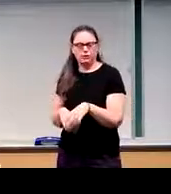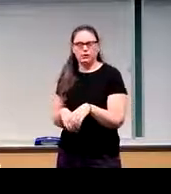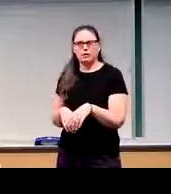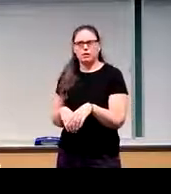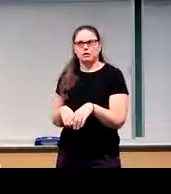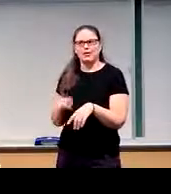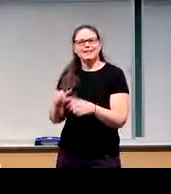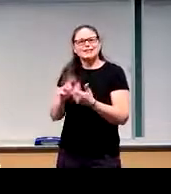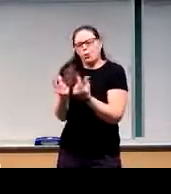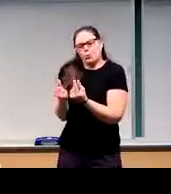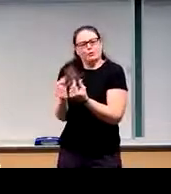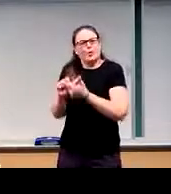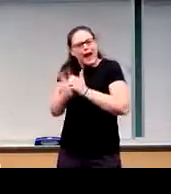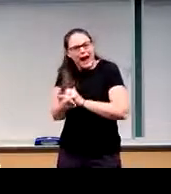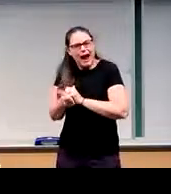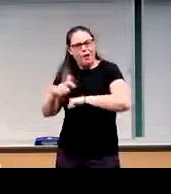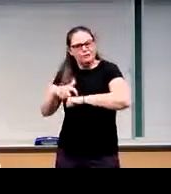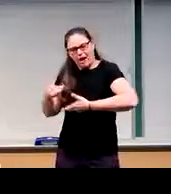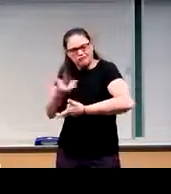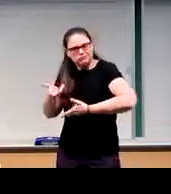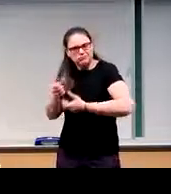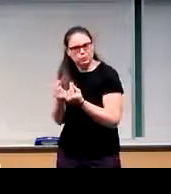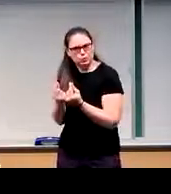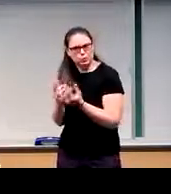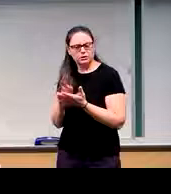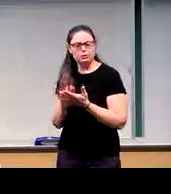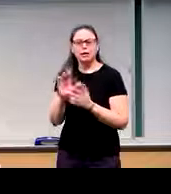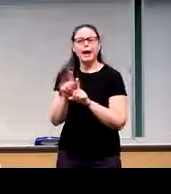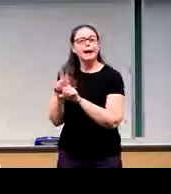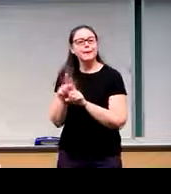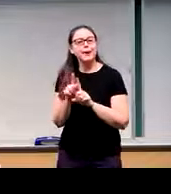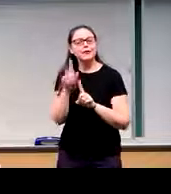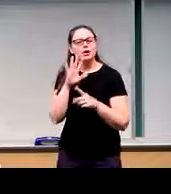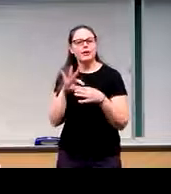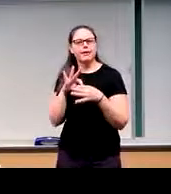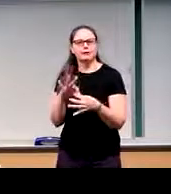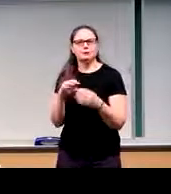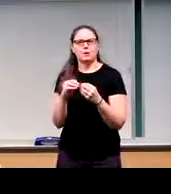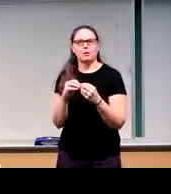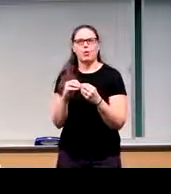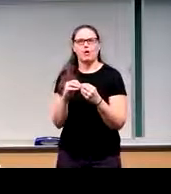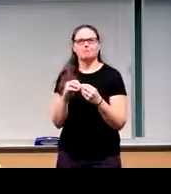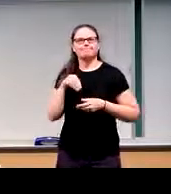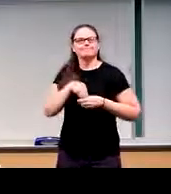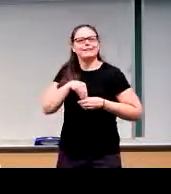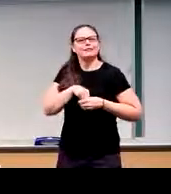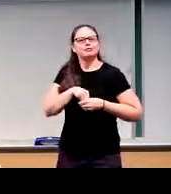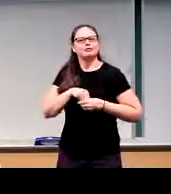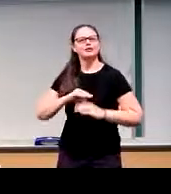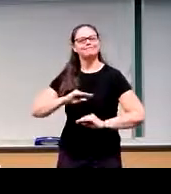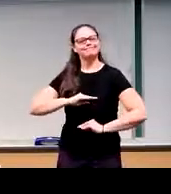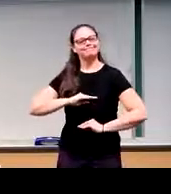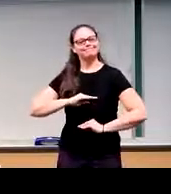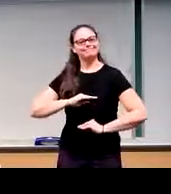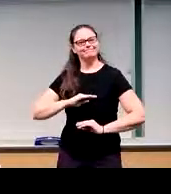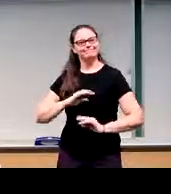you spend time with others. Companionship is associated with an intrinsic satisfaction that